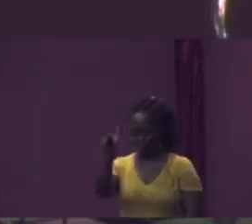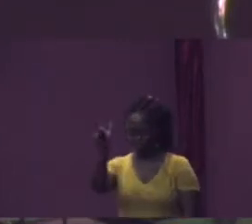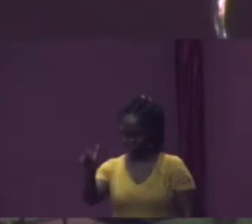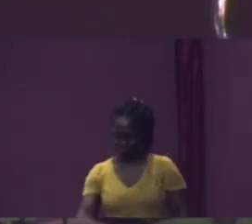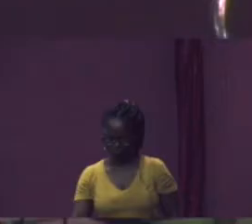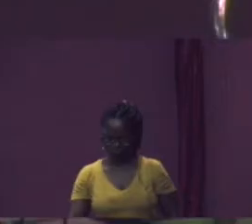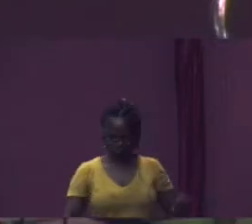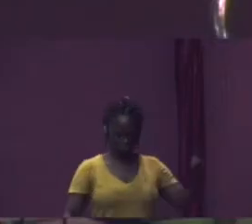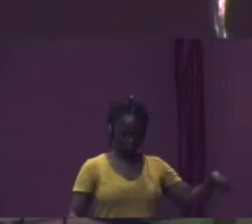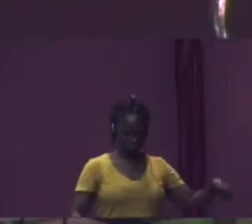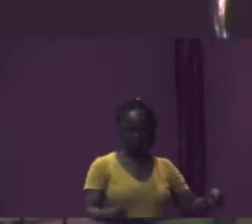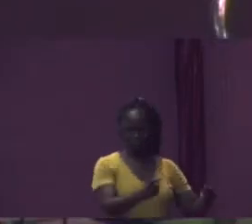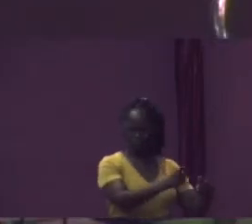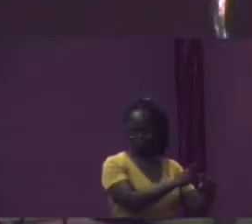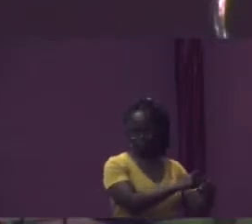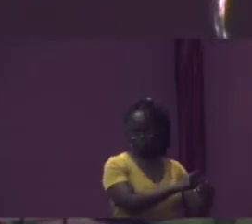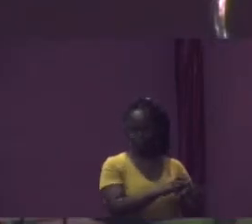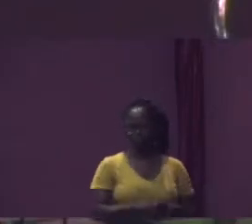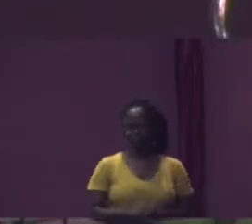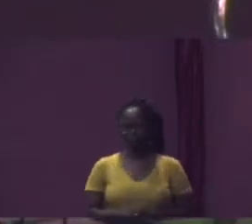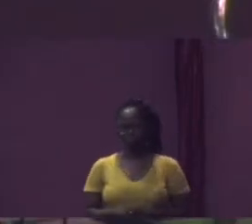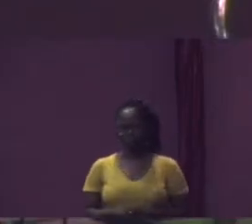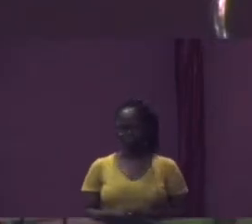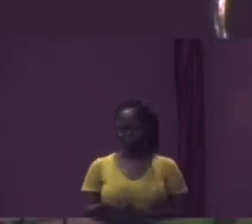professional autonomy and patient rights.